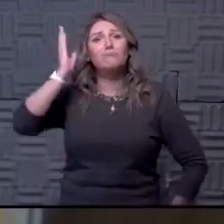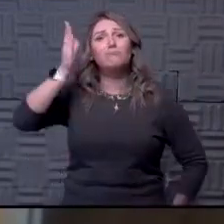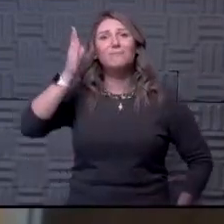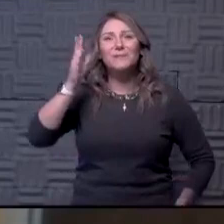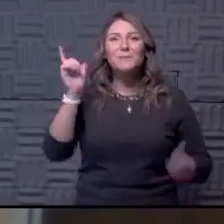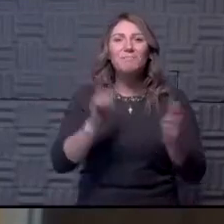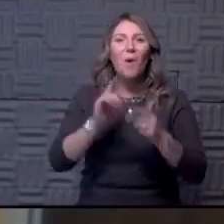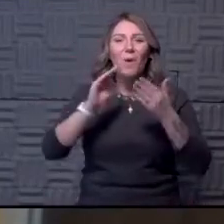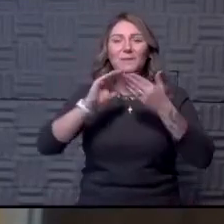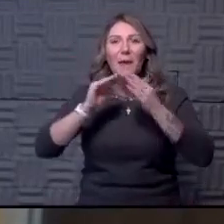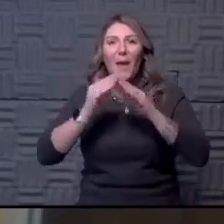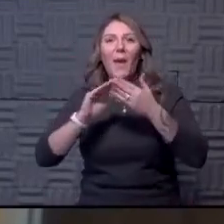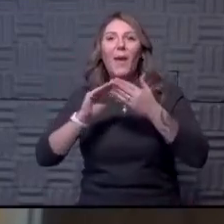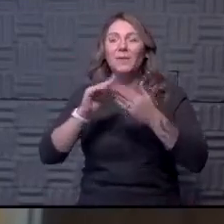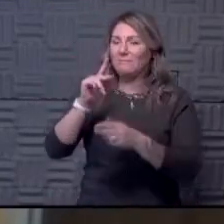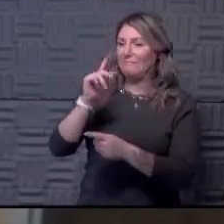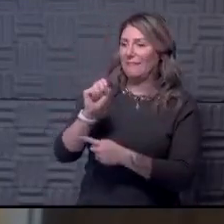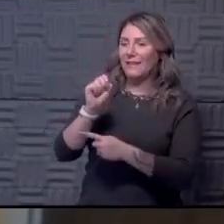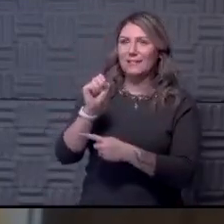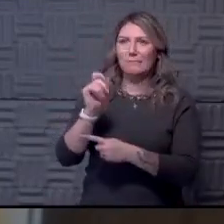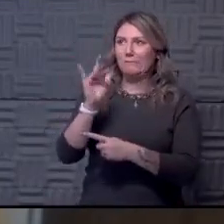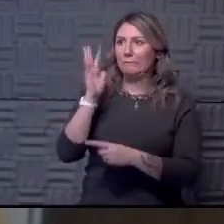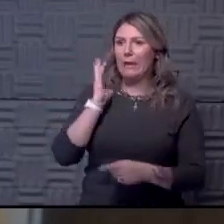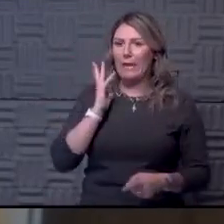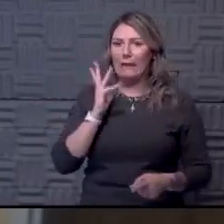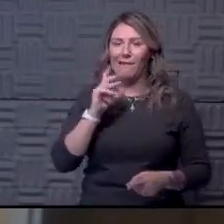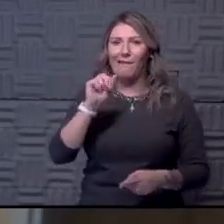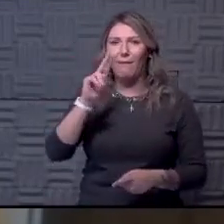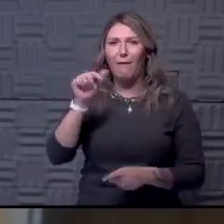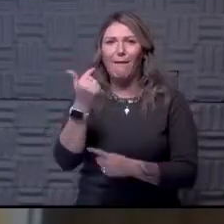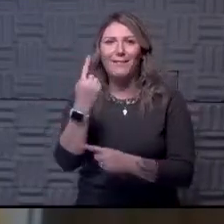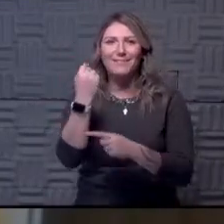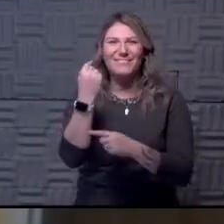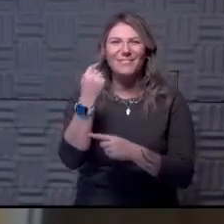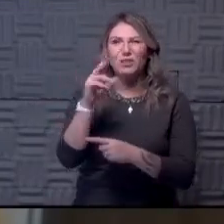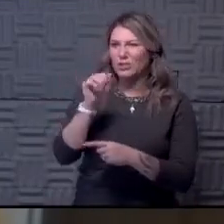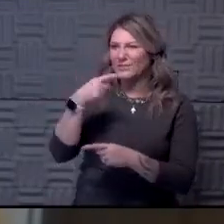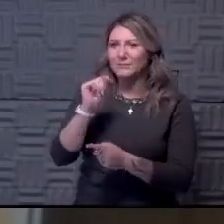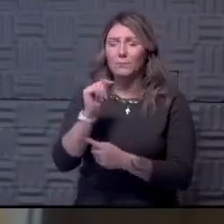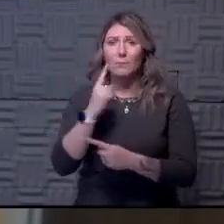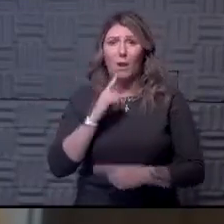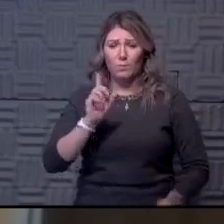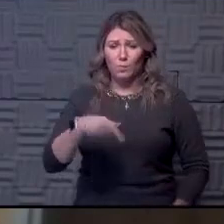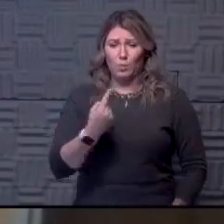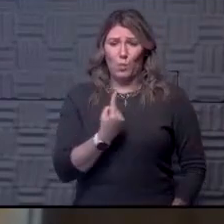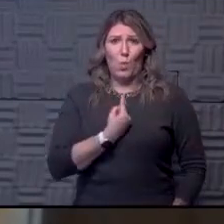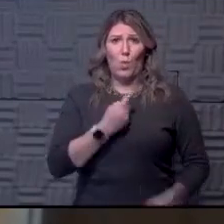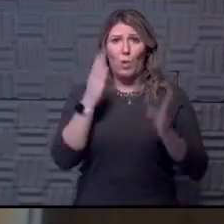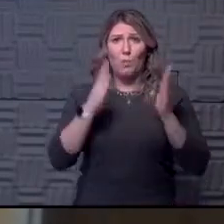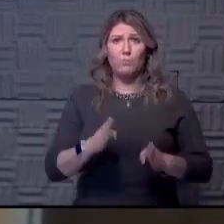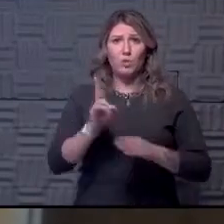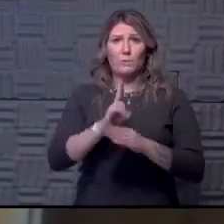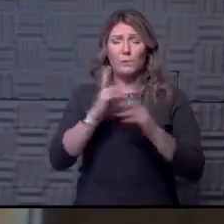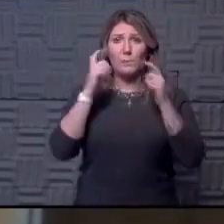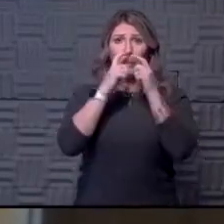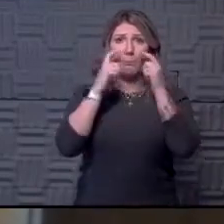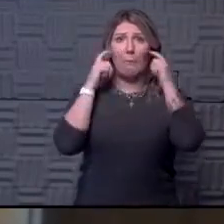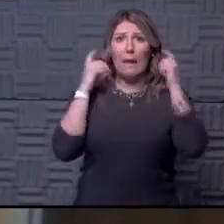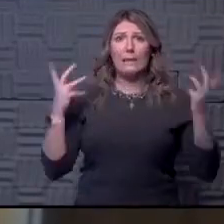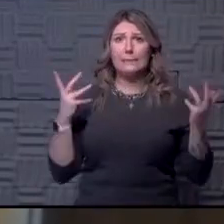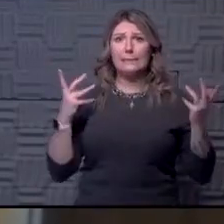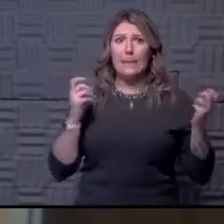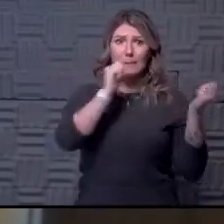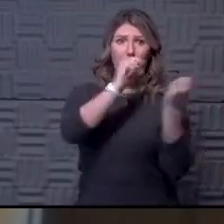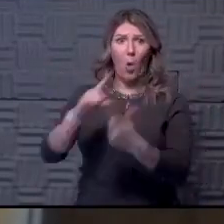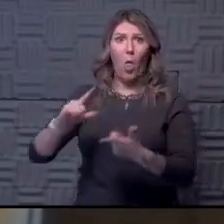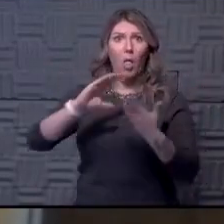town in Kansas back in August or September. I think I was the only person in a mask that I saw in the entire